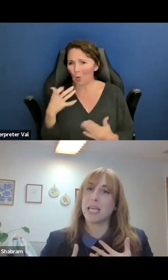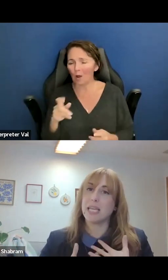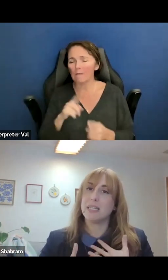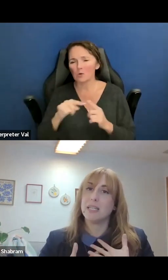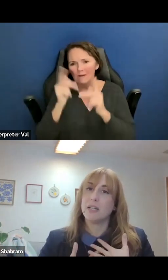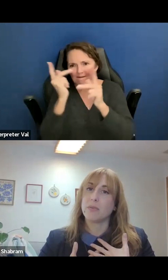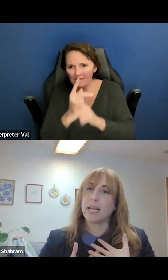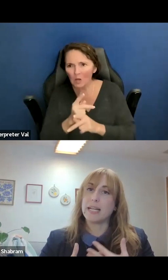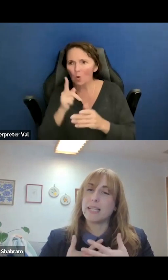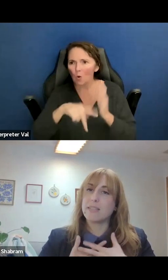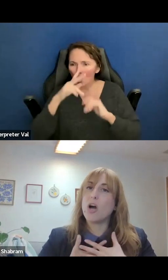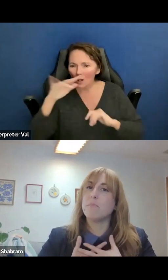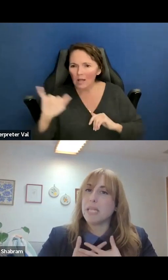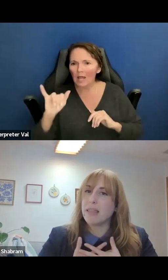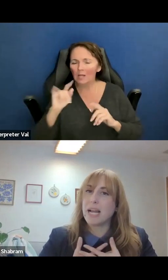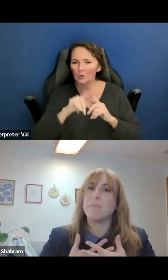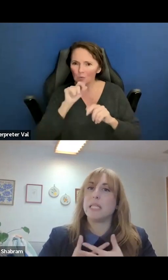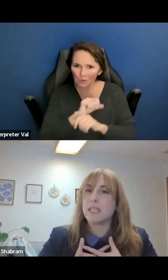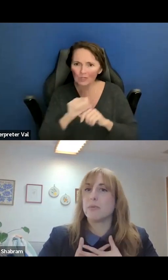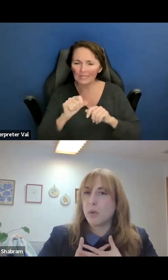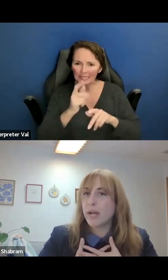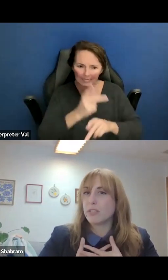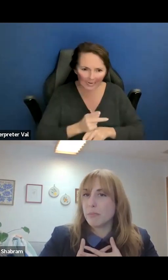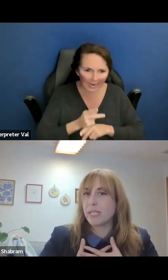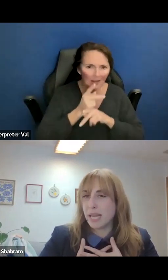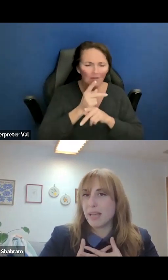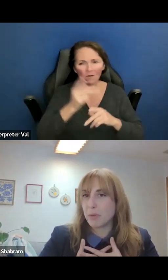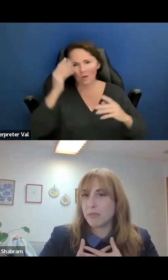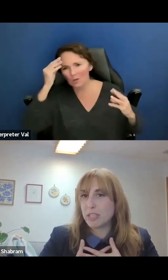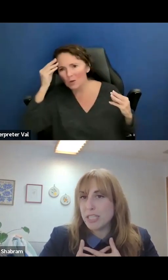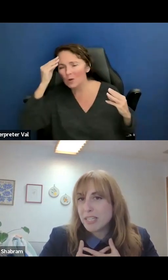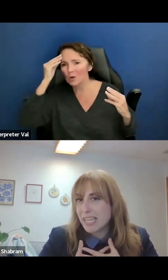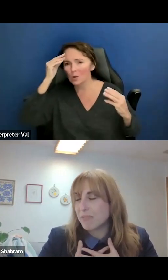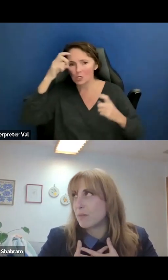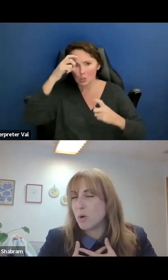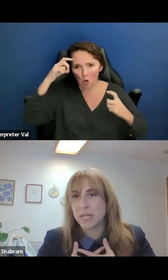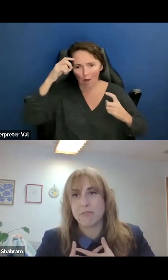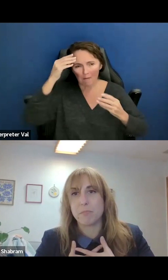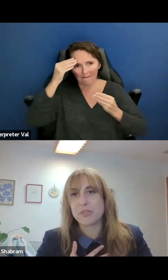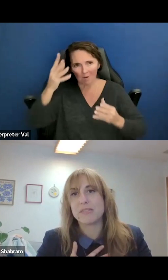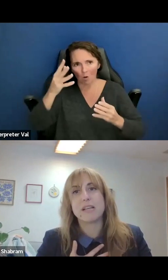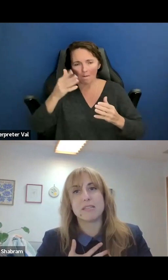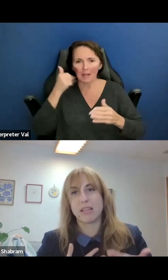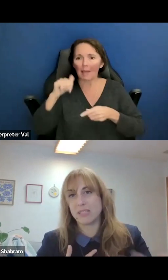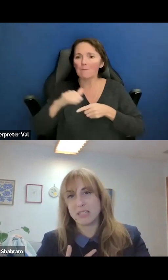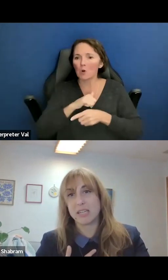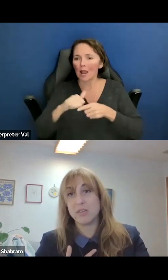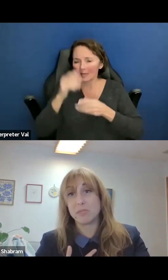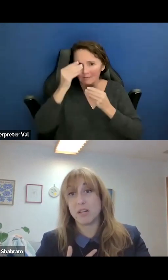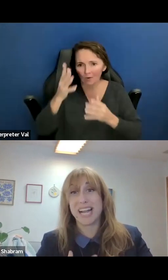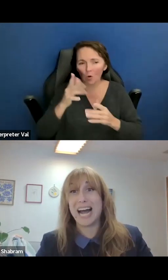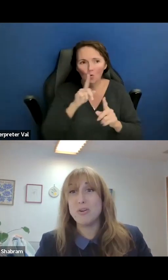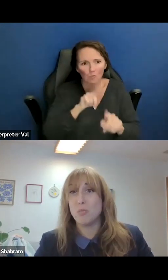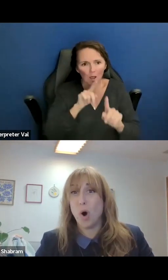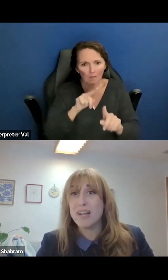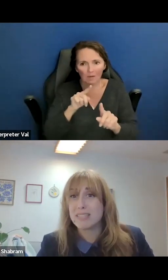binds me, right? It's on me that I am legally required to maintain that privilege. Even if in a moment, if a person says that they intend to kill